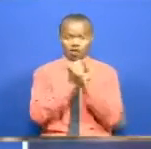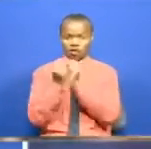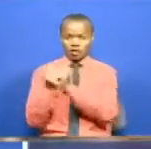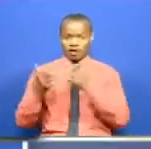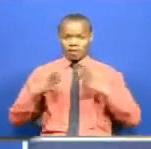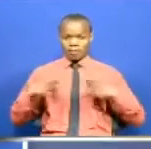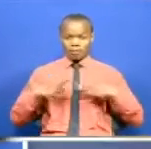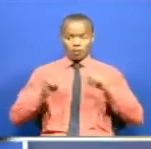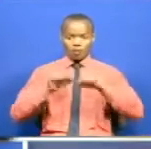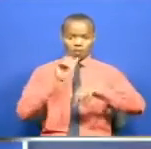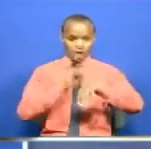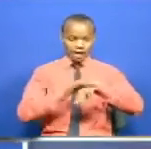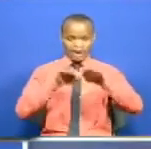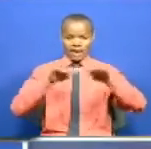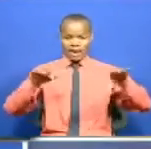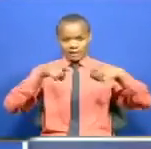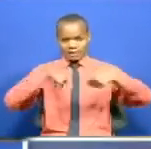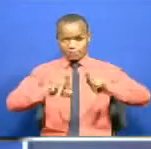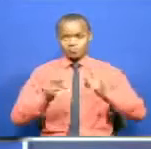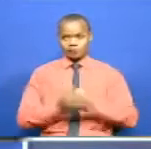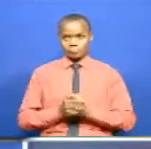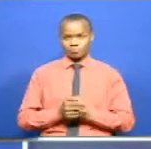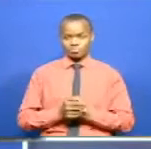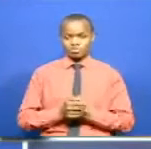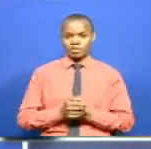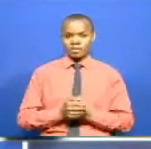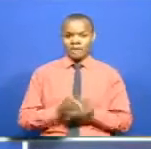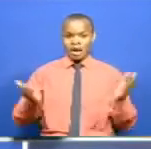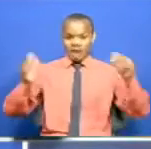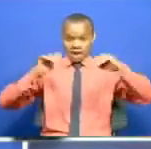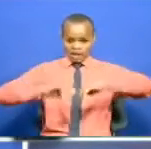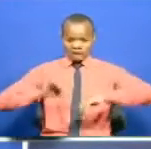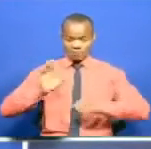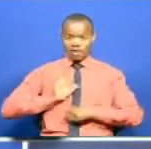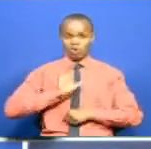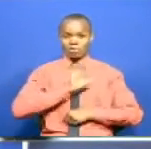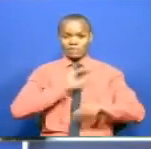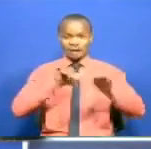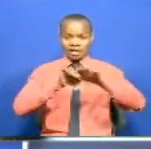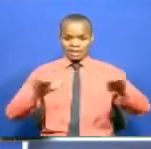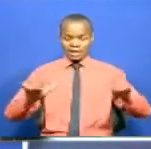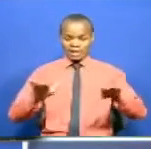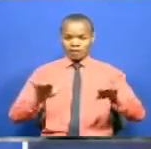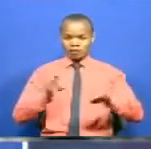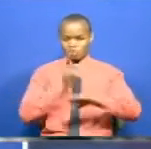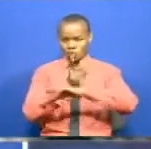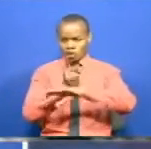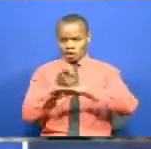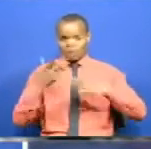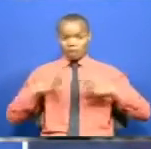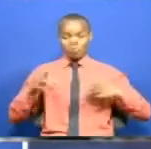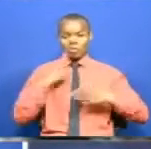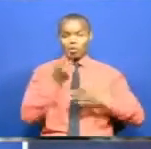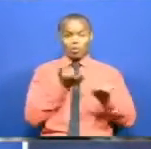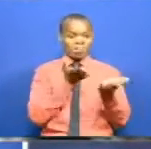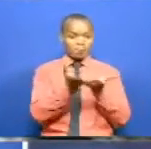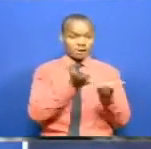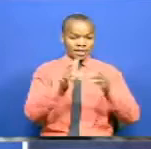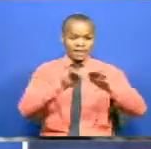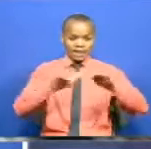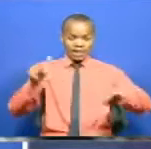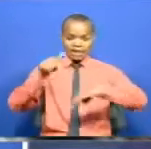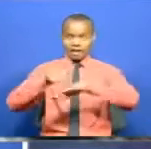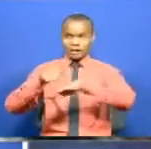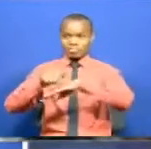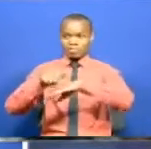kumiliki ardhi. Kilifi County Assembly Committee on Land Edward Dele warning residents who sell their land before acquiring relevant